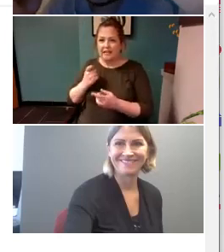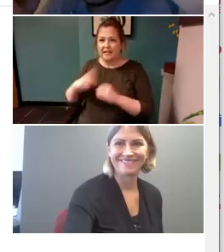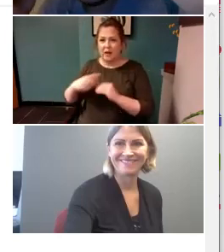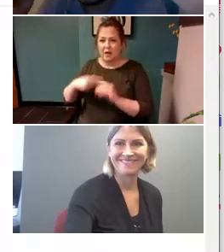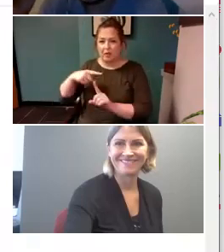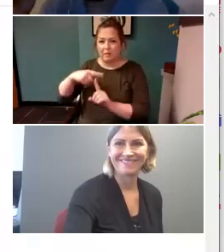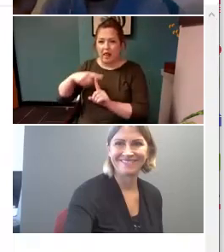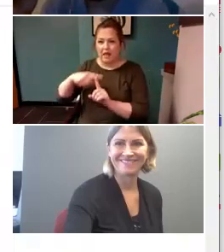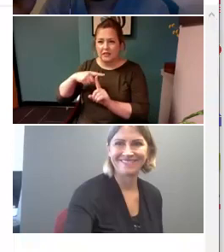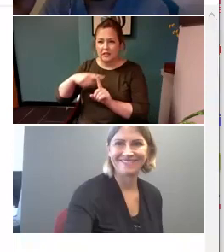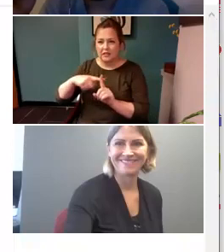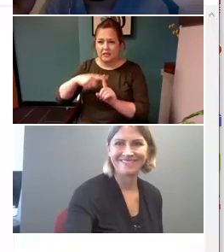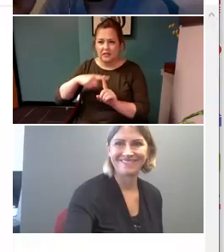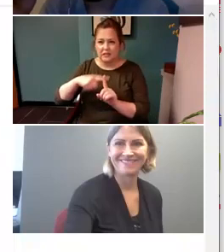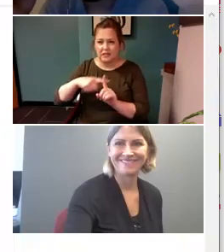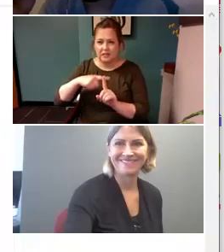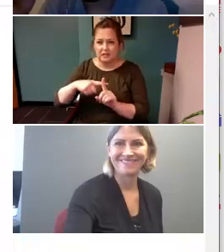can actually address